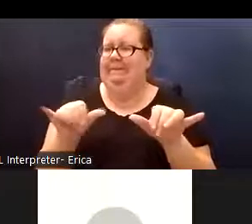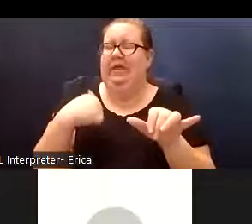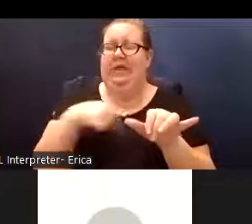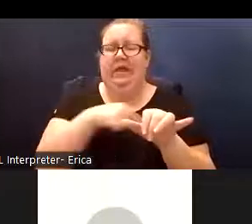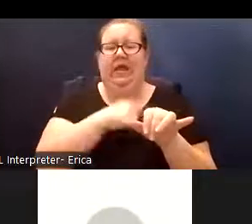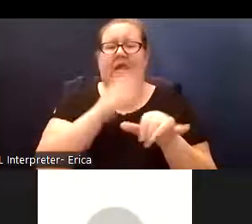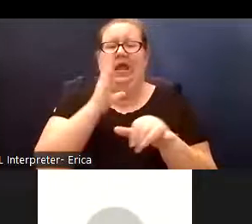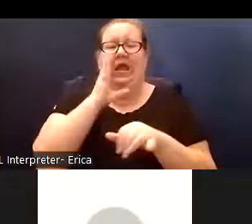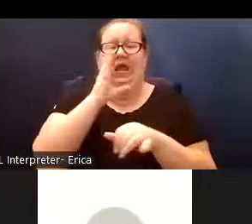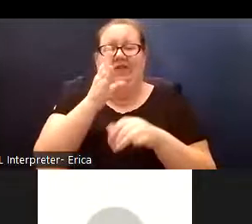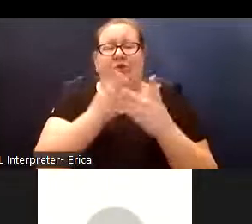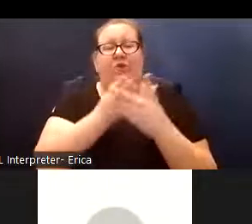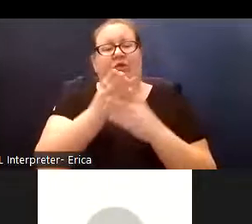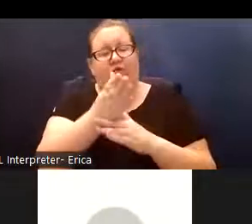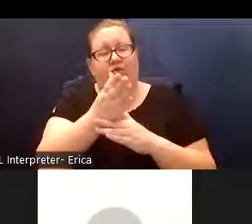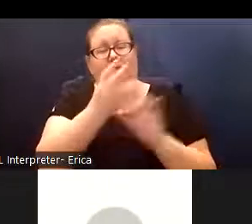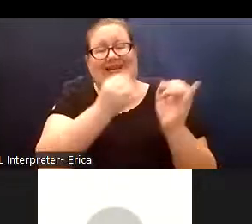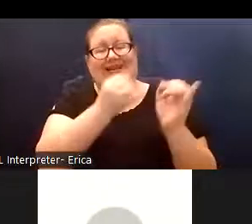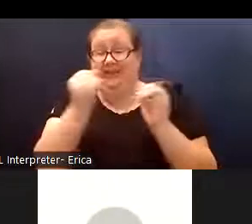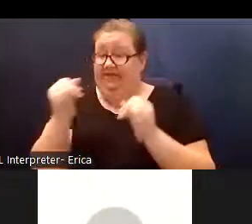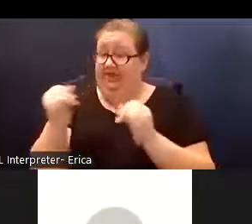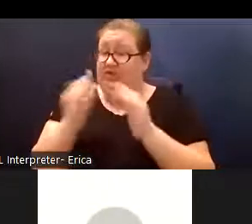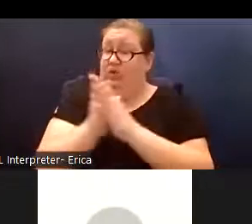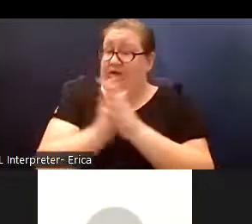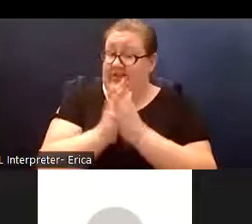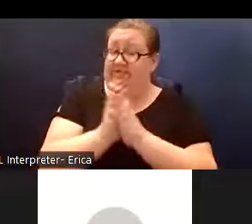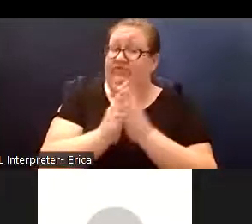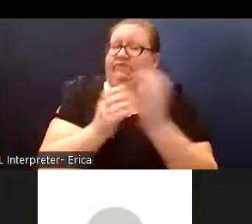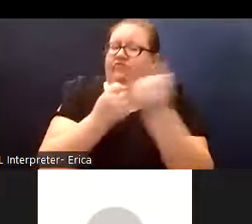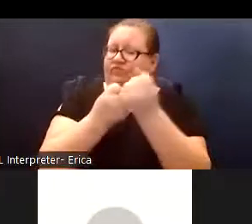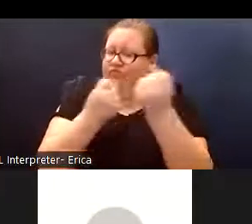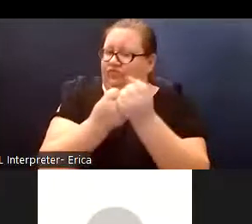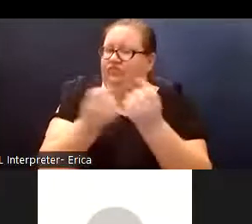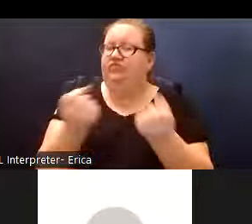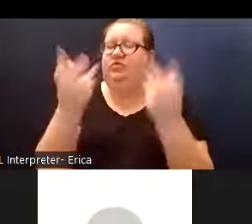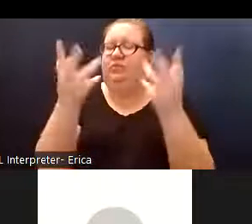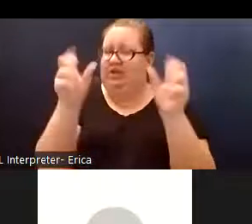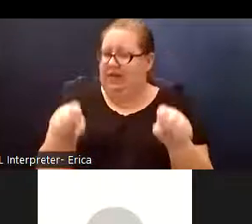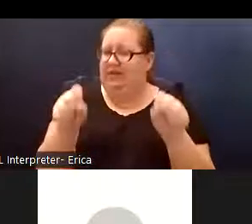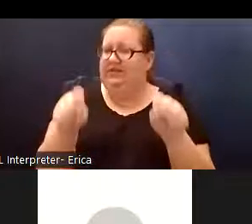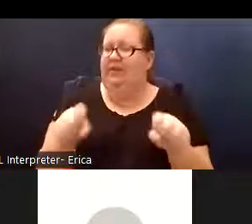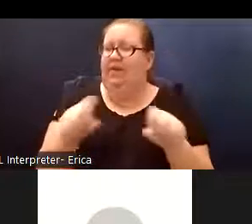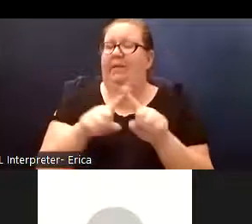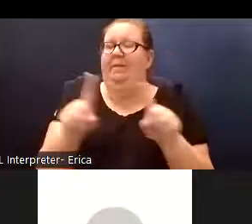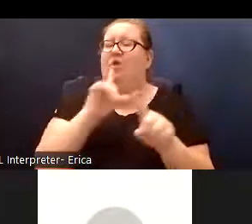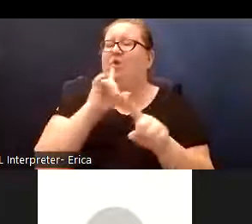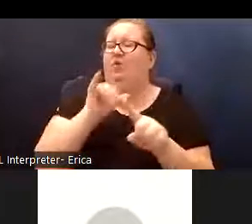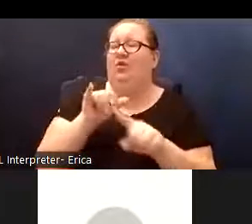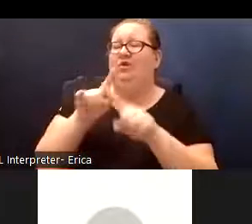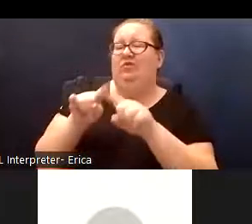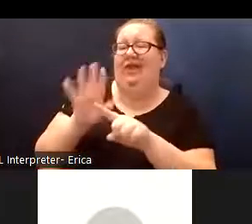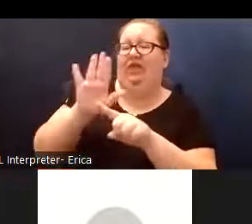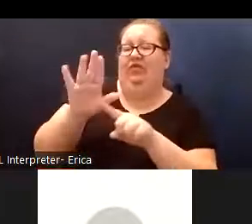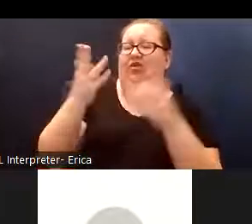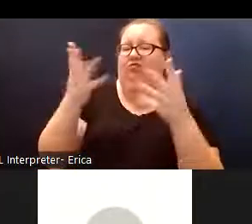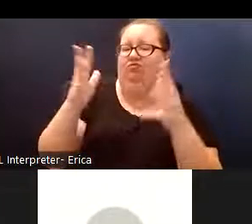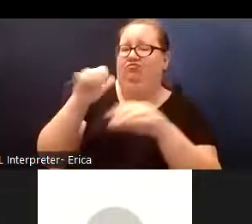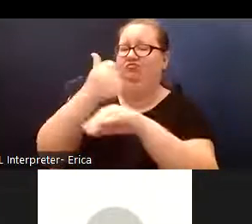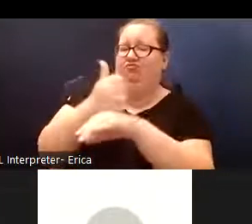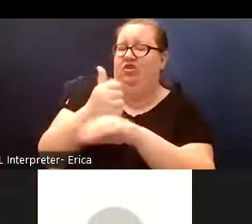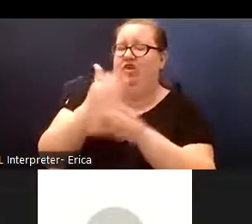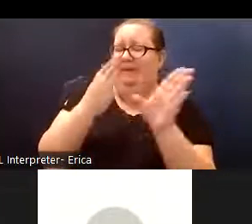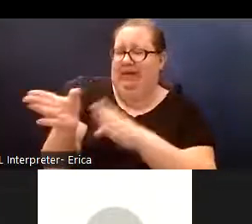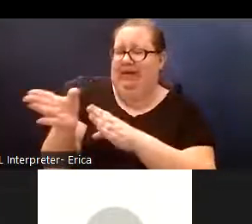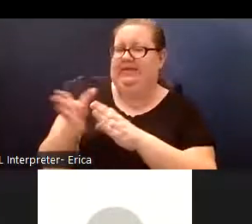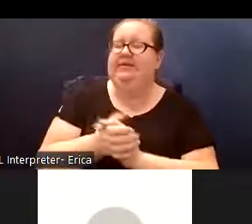through individual initiative, support as much as possible, but essentially rely on their current plans. One of the main